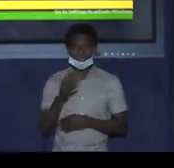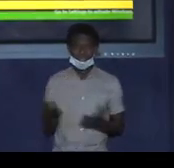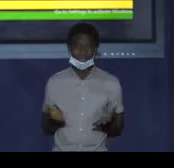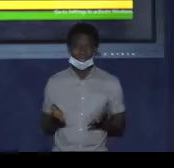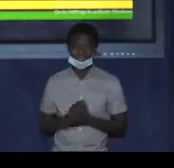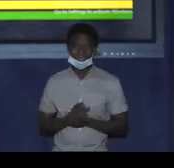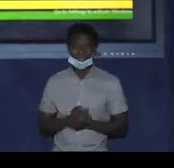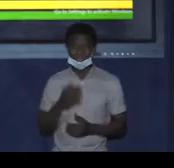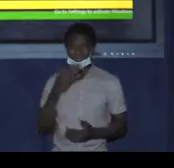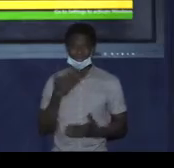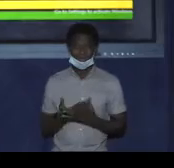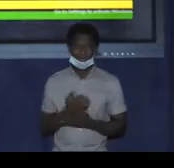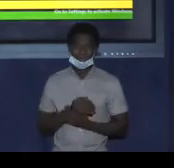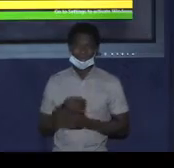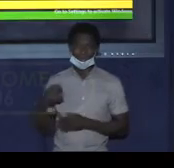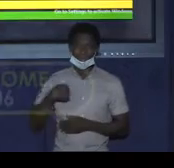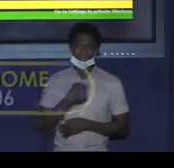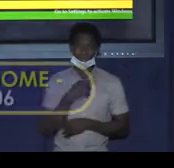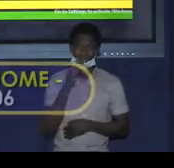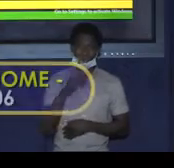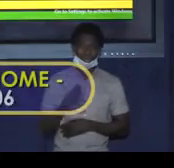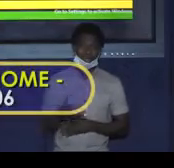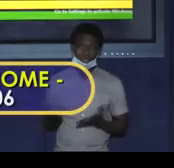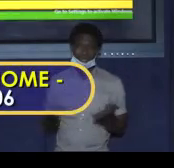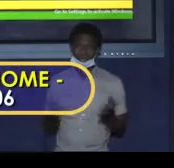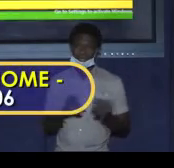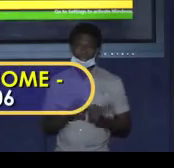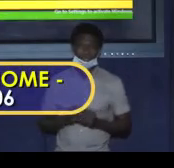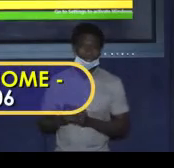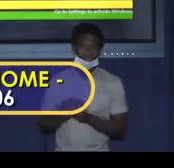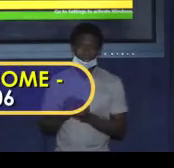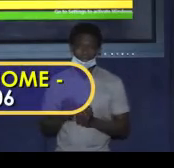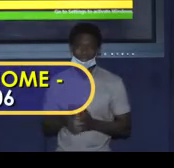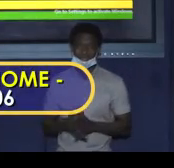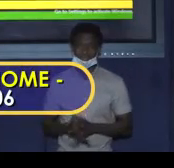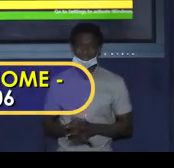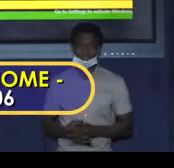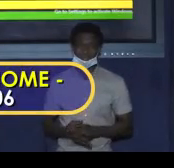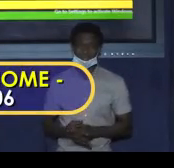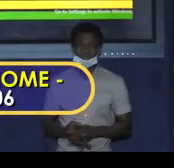here. Good. We are here together.